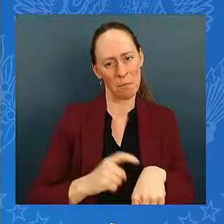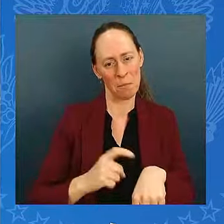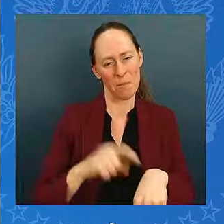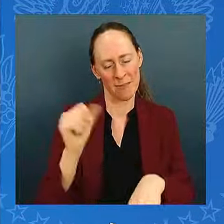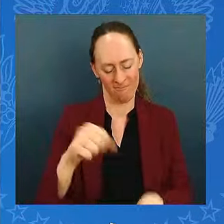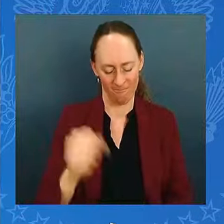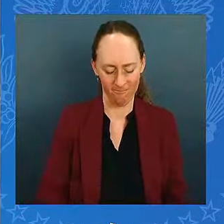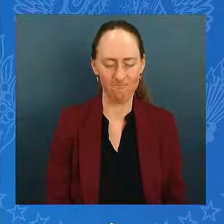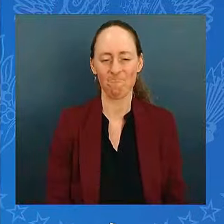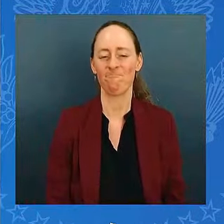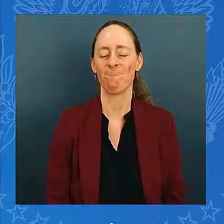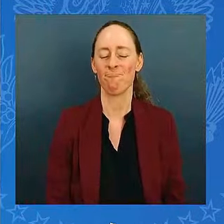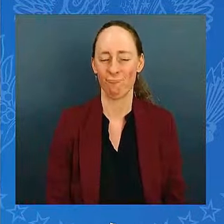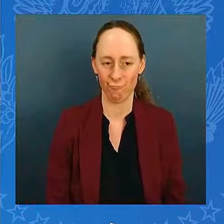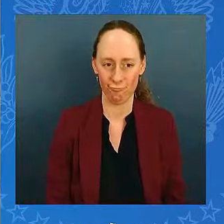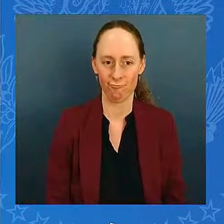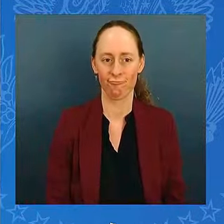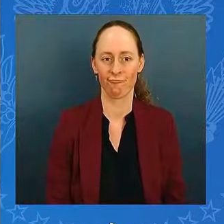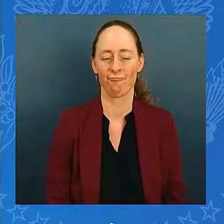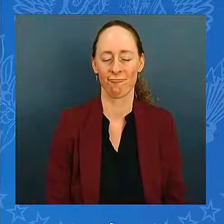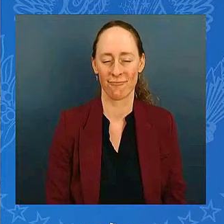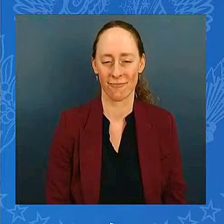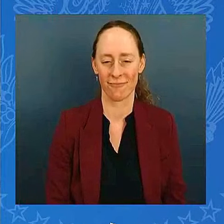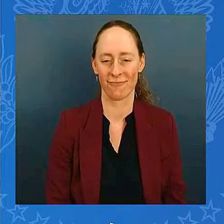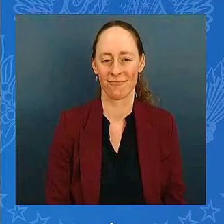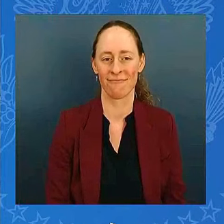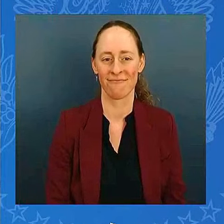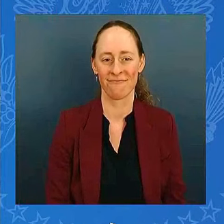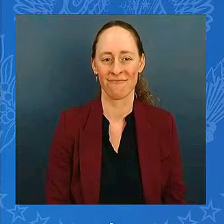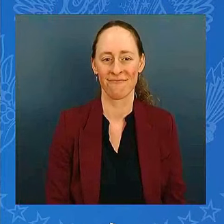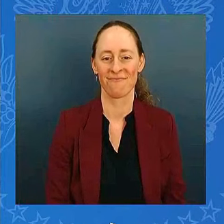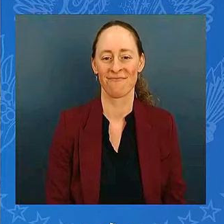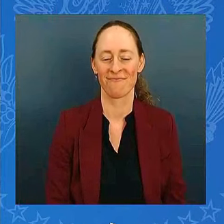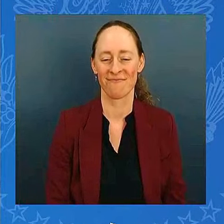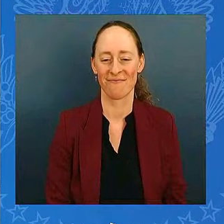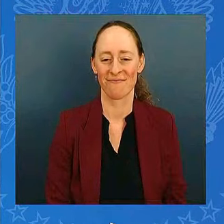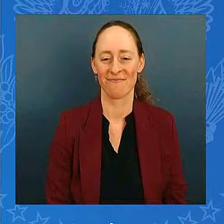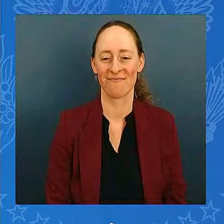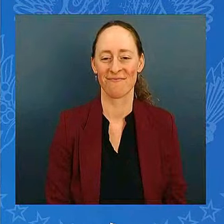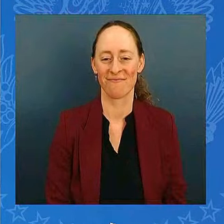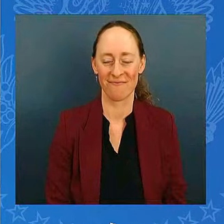I got some All-State soccer players, as well as a goalie, as well as